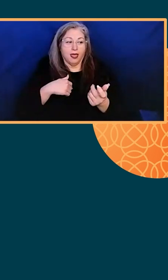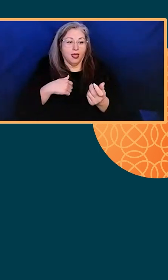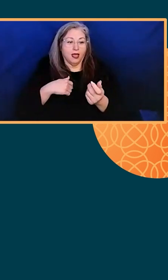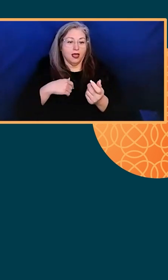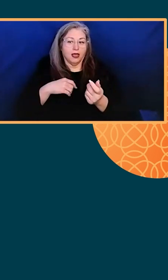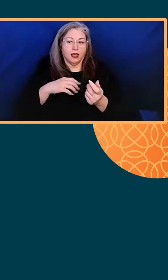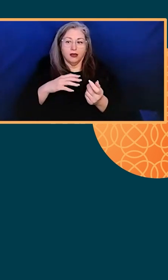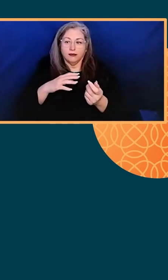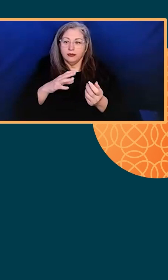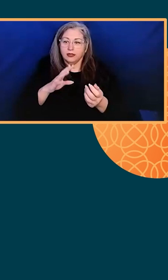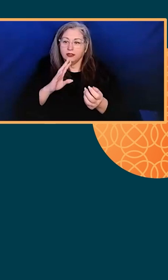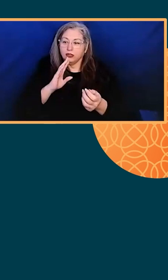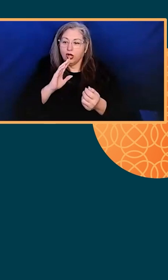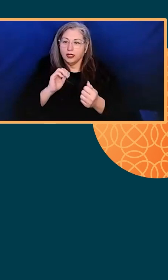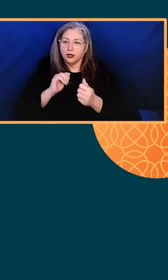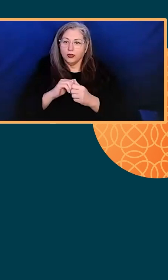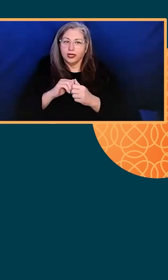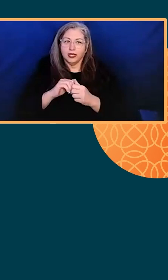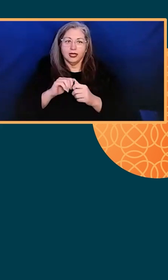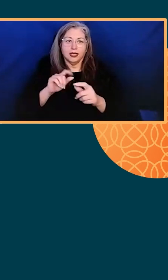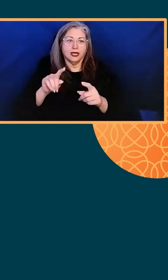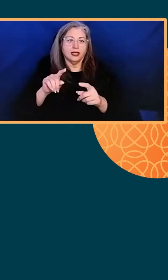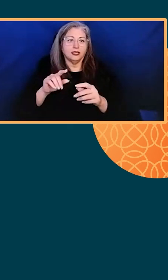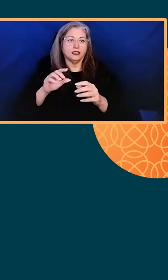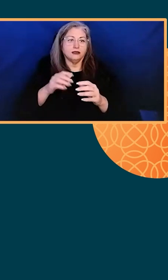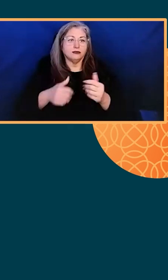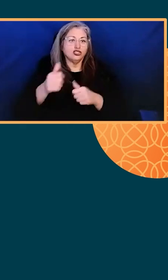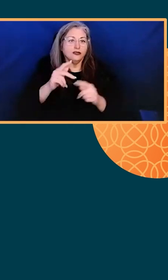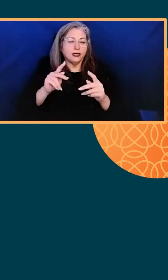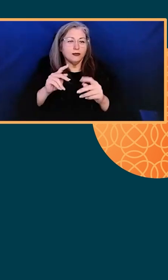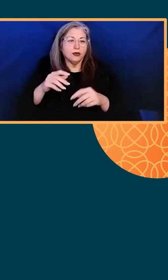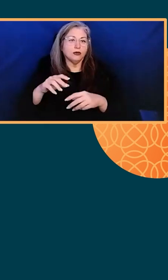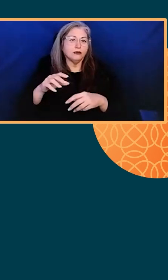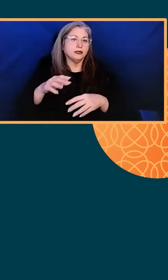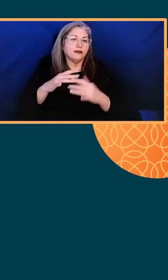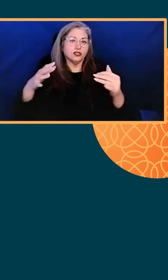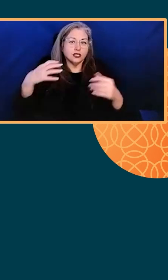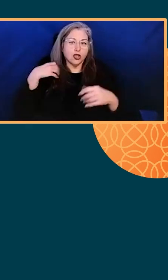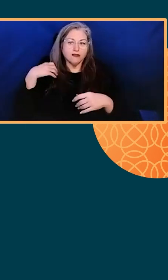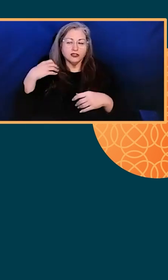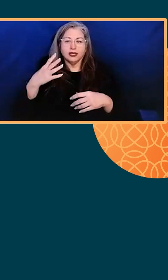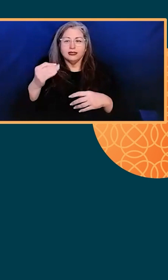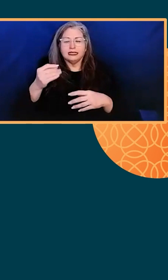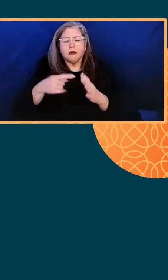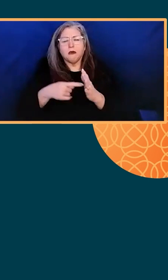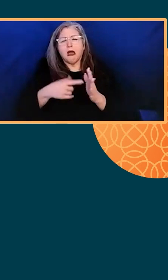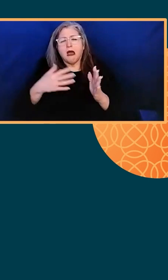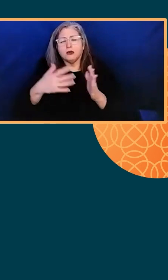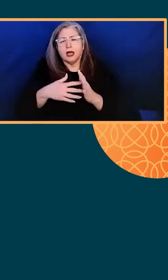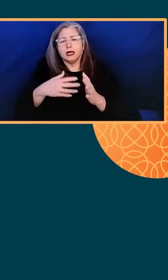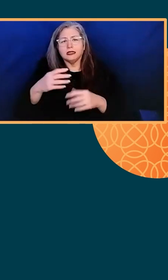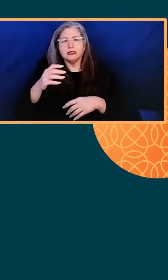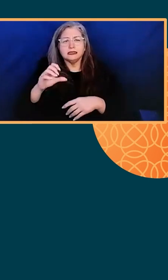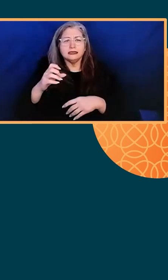to chief people officers, chief diversity officers, and every once in a while